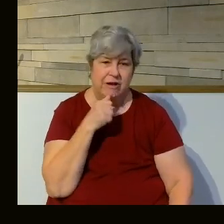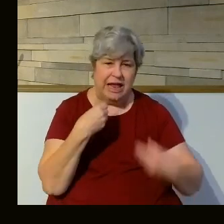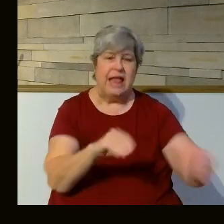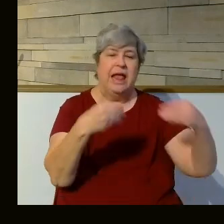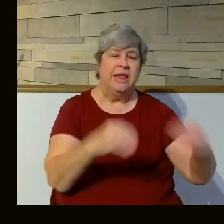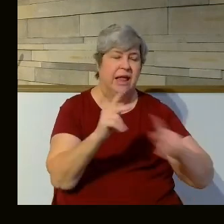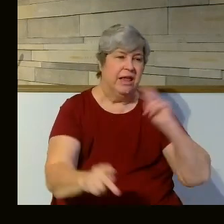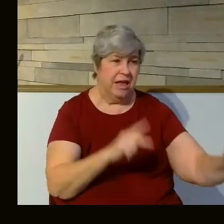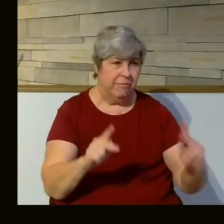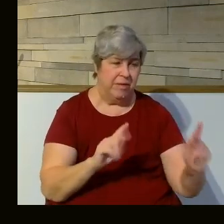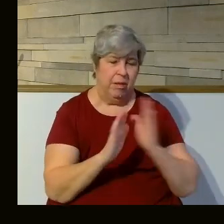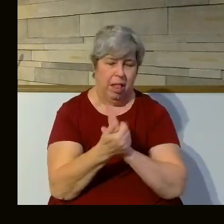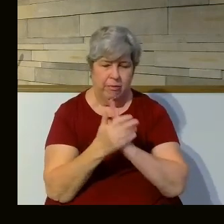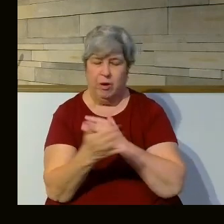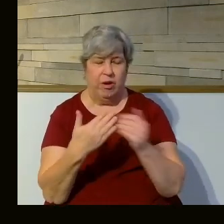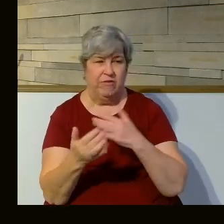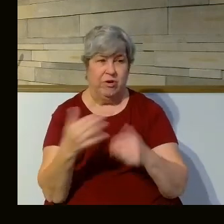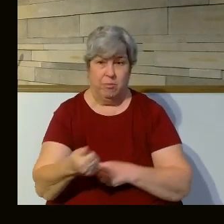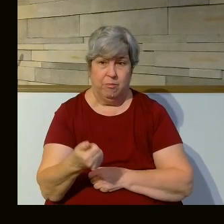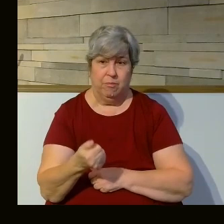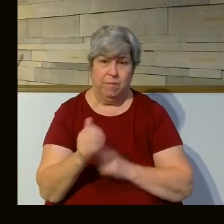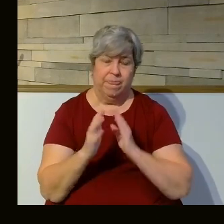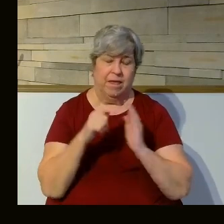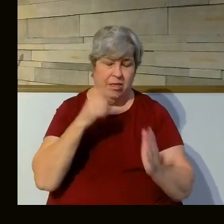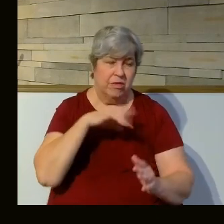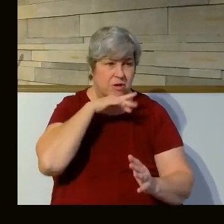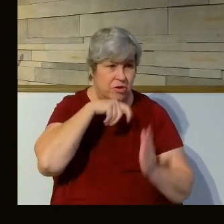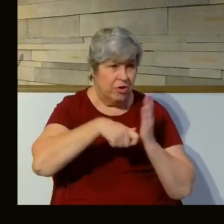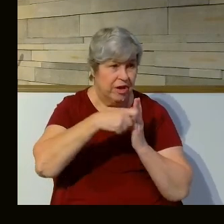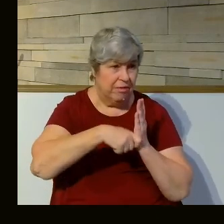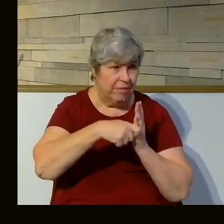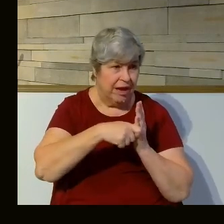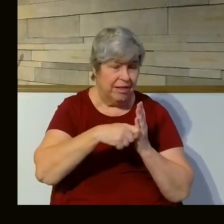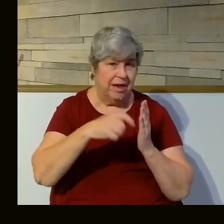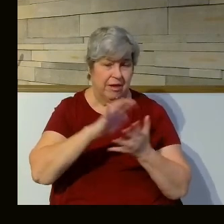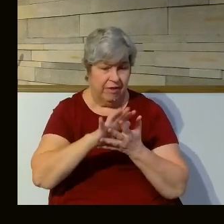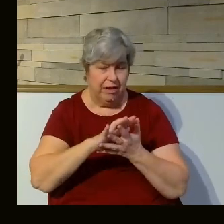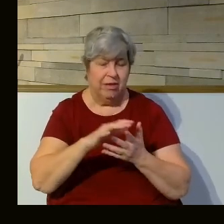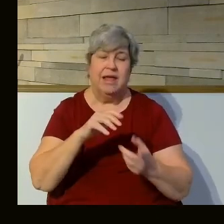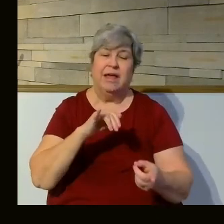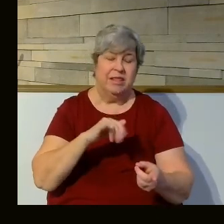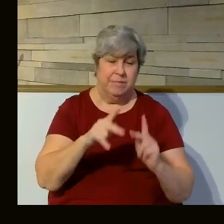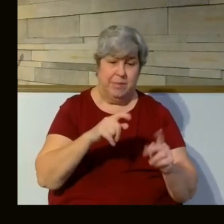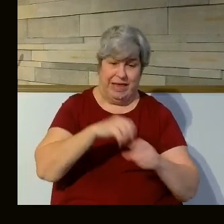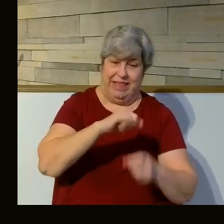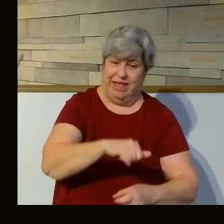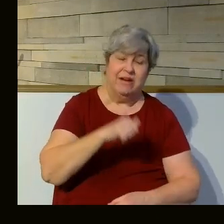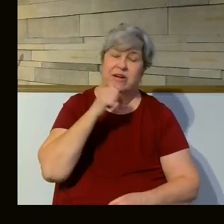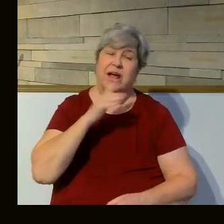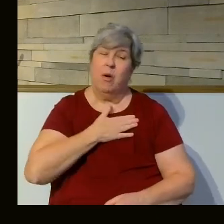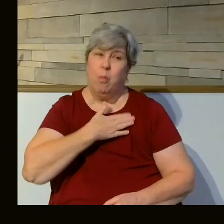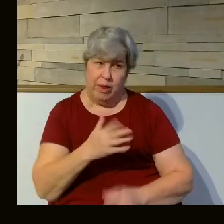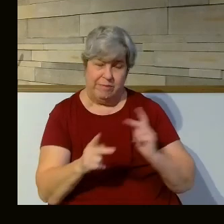which pornography, that's human trafficking. The pictures there are not of people who are willing. The prostitution that's going on in Phoenix right